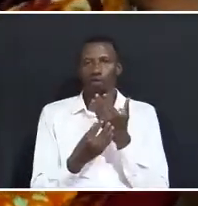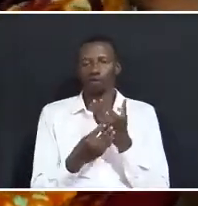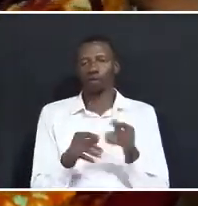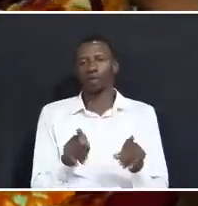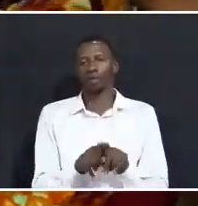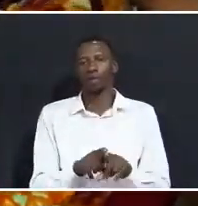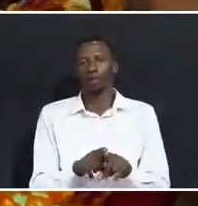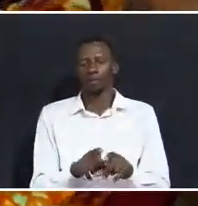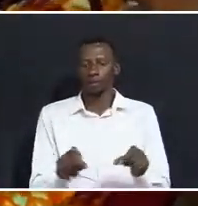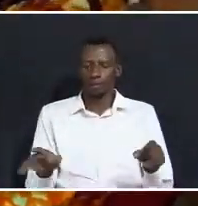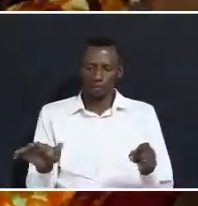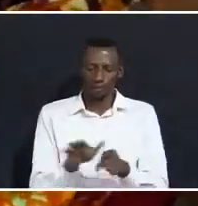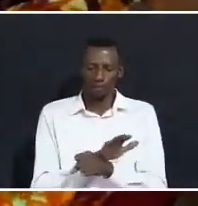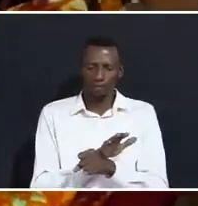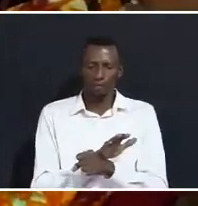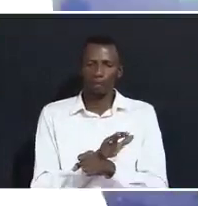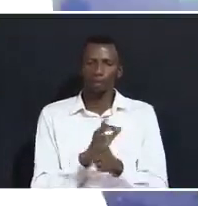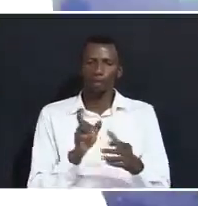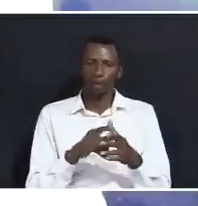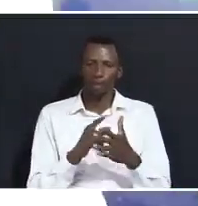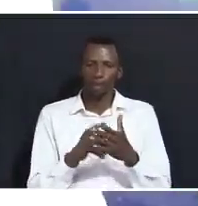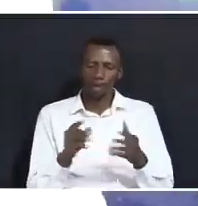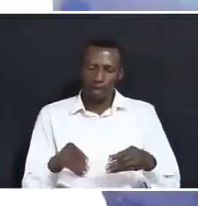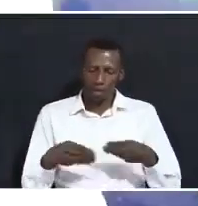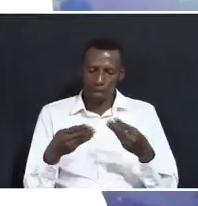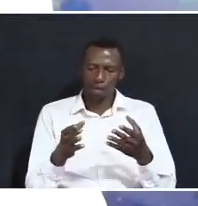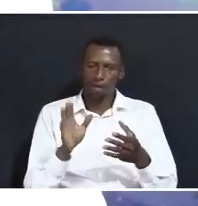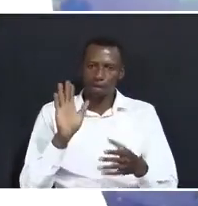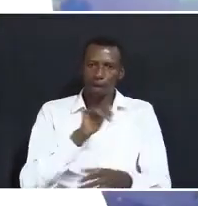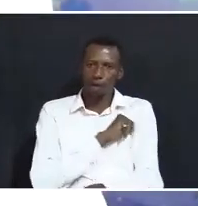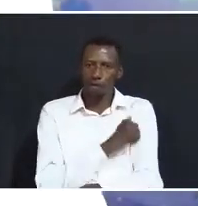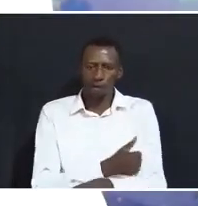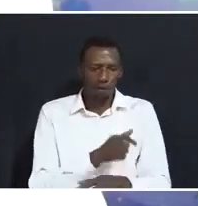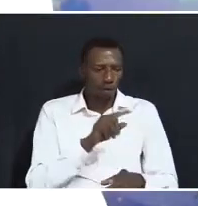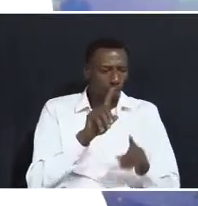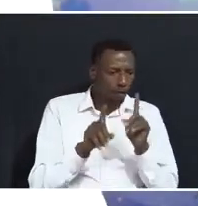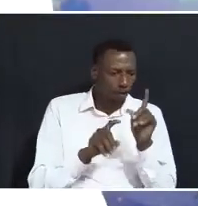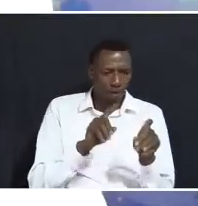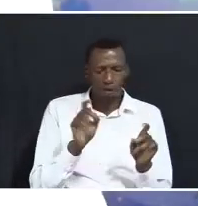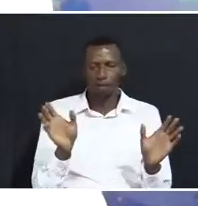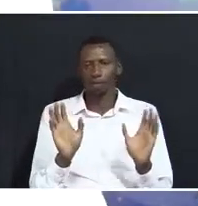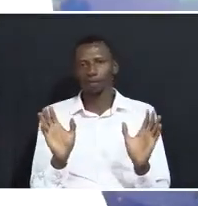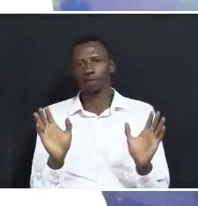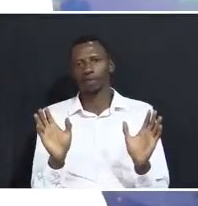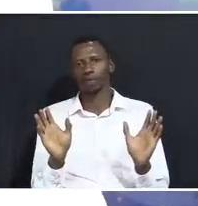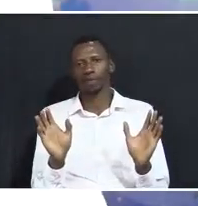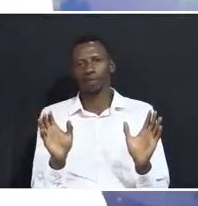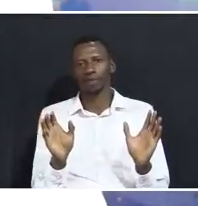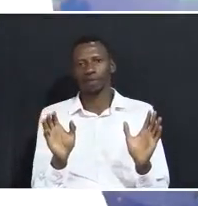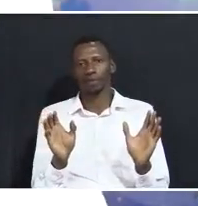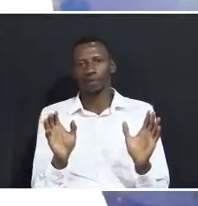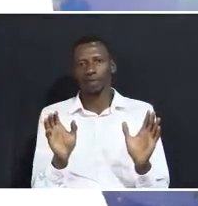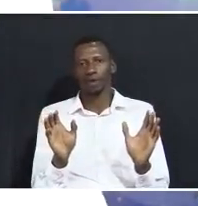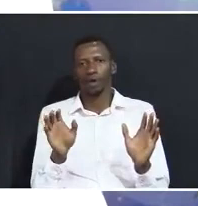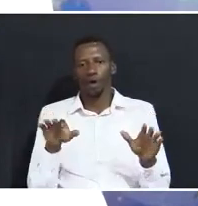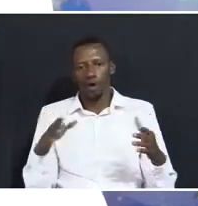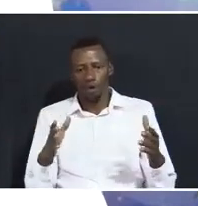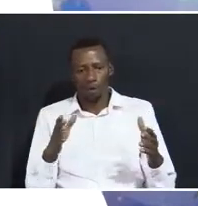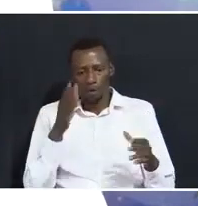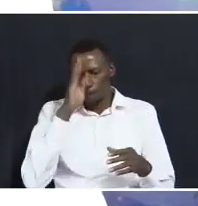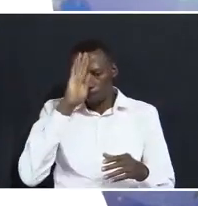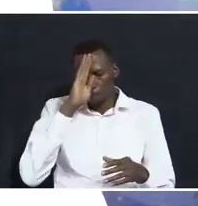and submit its authority without questions and without surmising